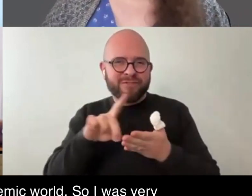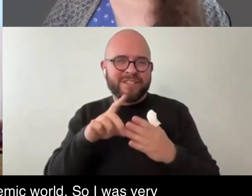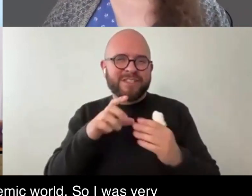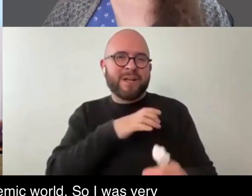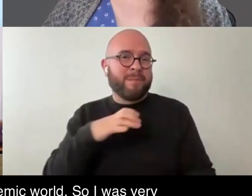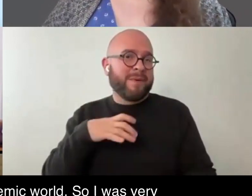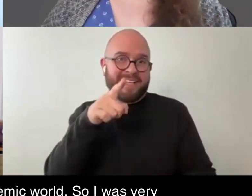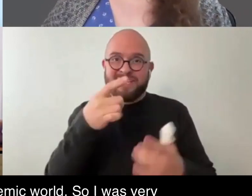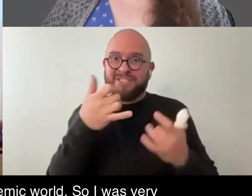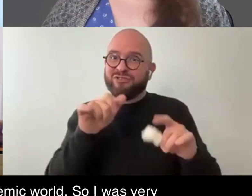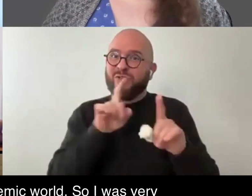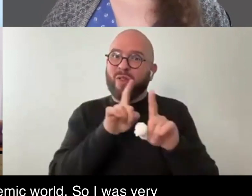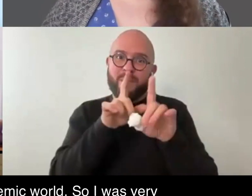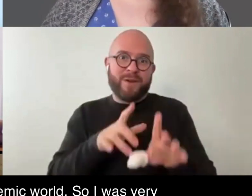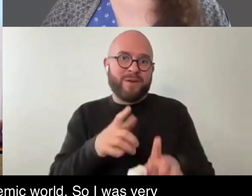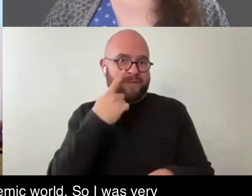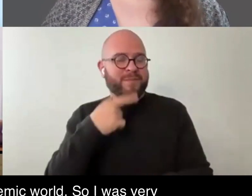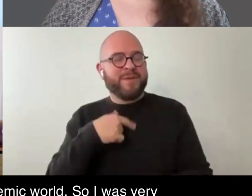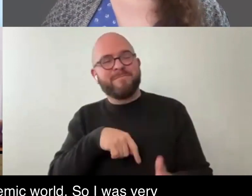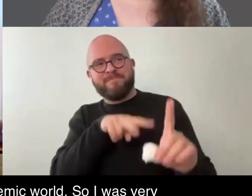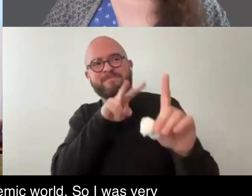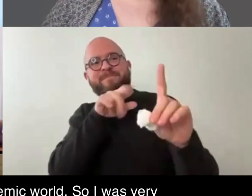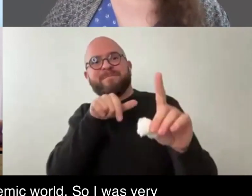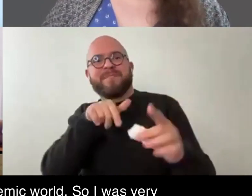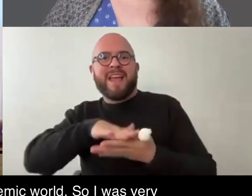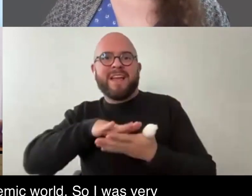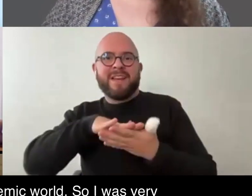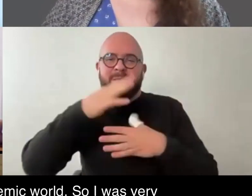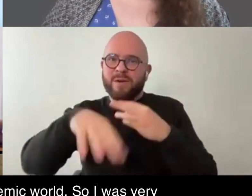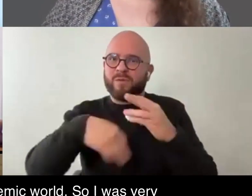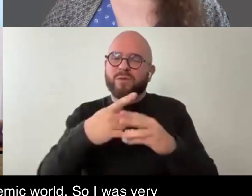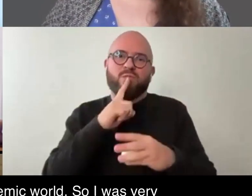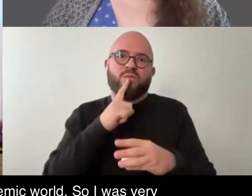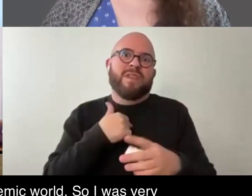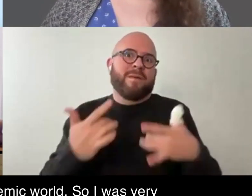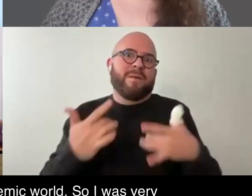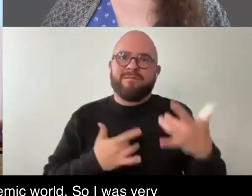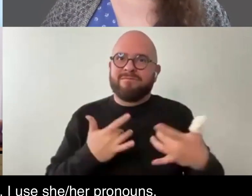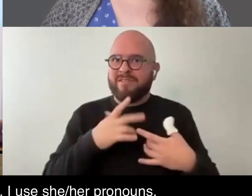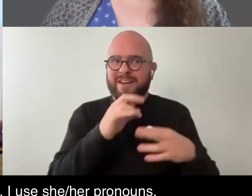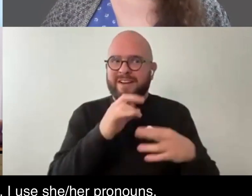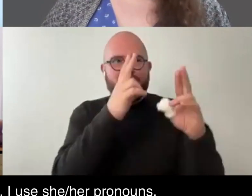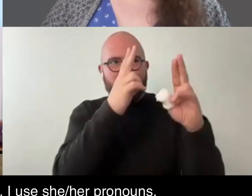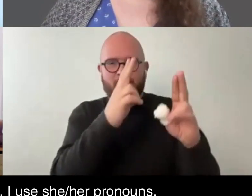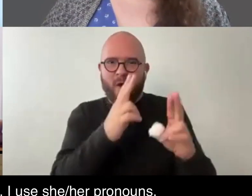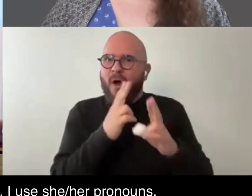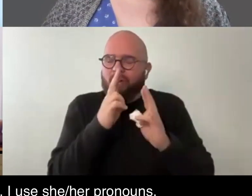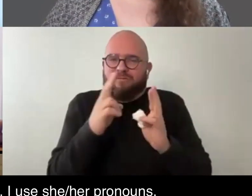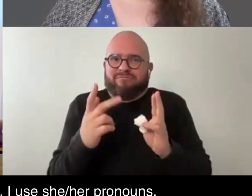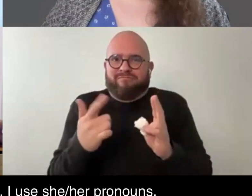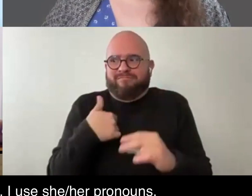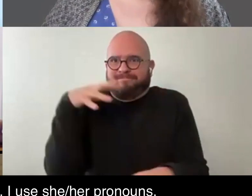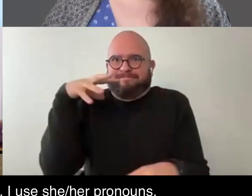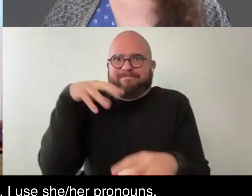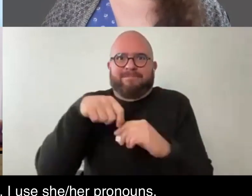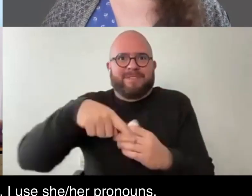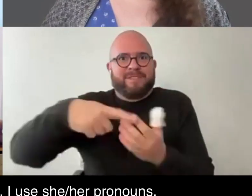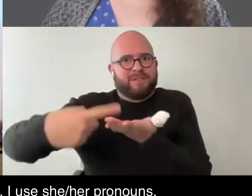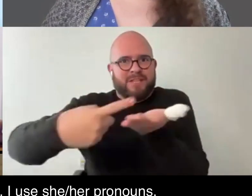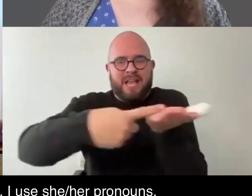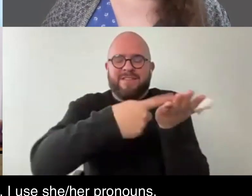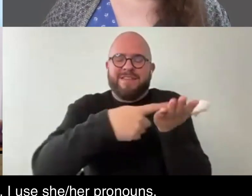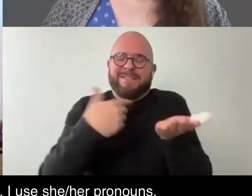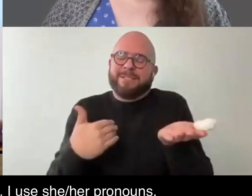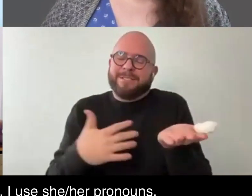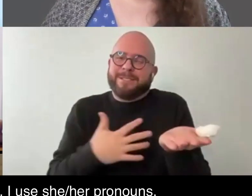academic world. So I was very excited and honored to be invited to be a part of this conversation.